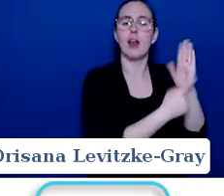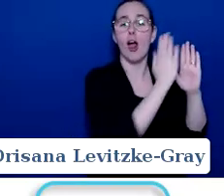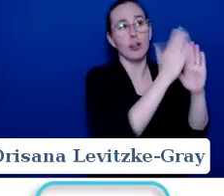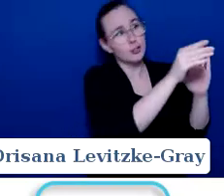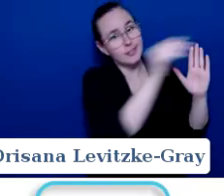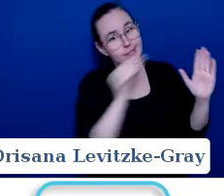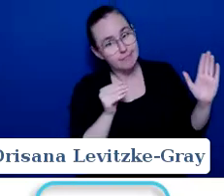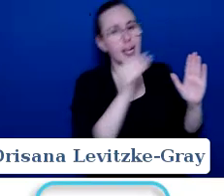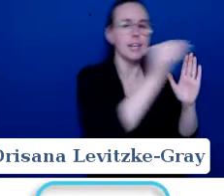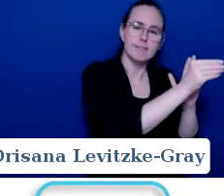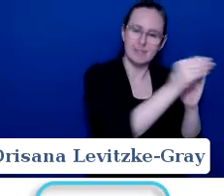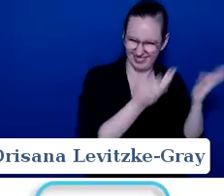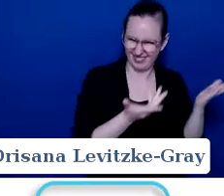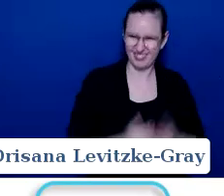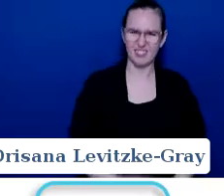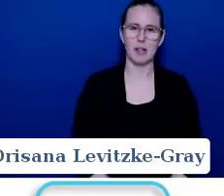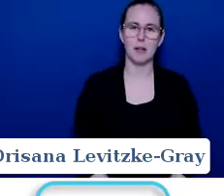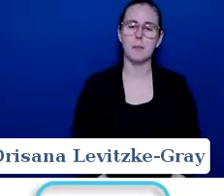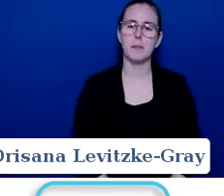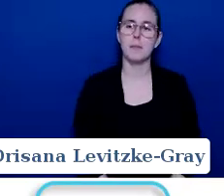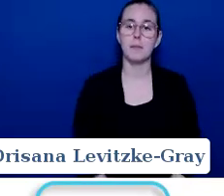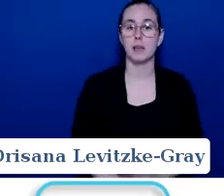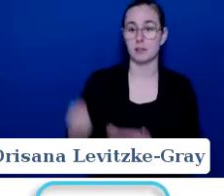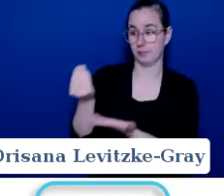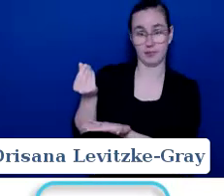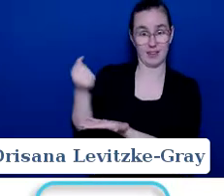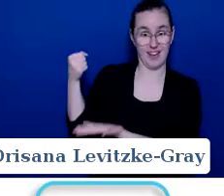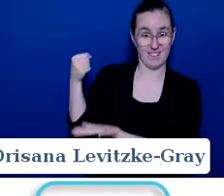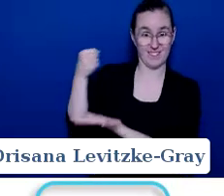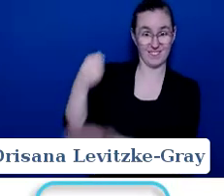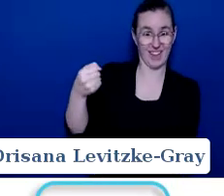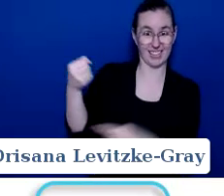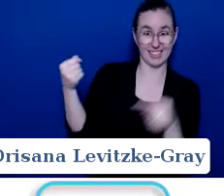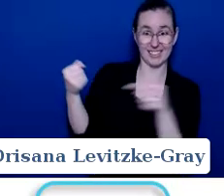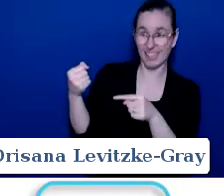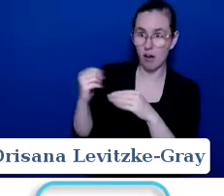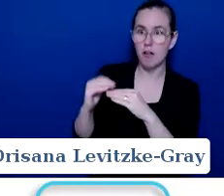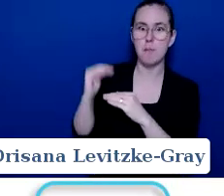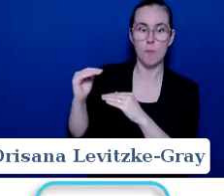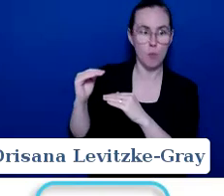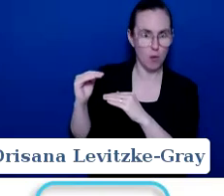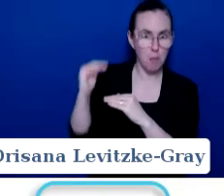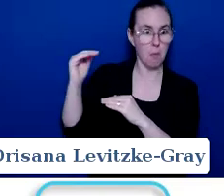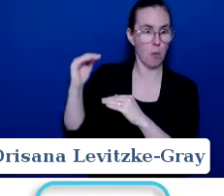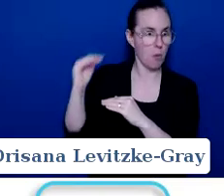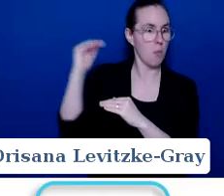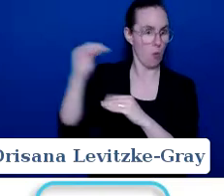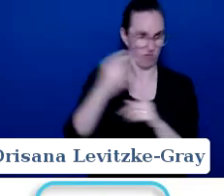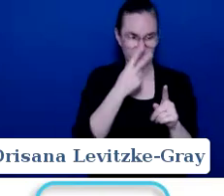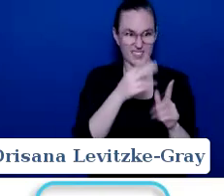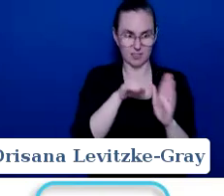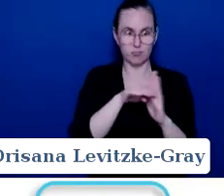or expansion of the services that are available in the country. And currently what we are working on is on the